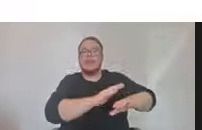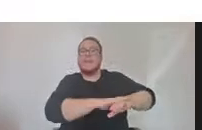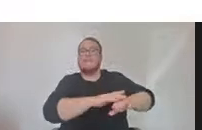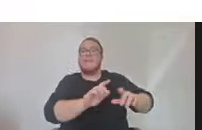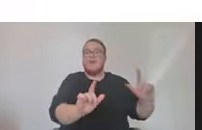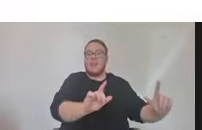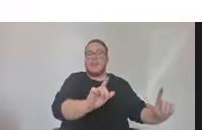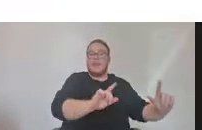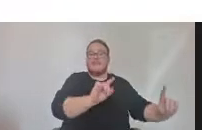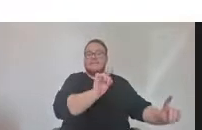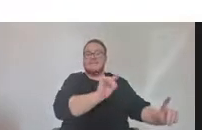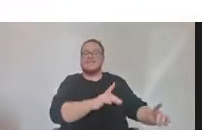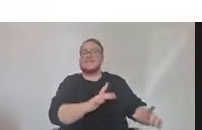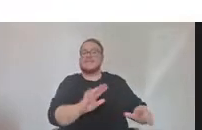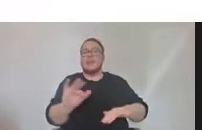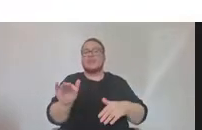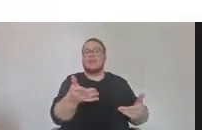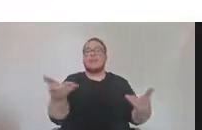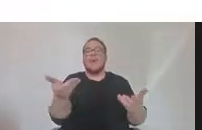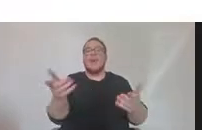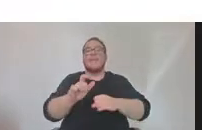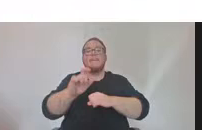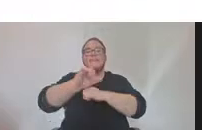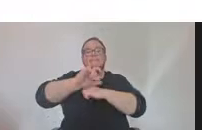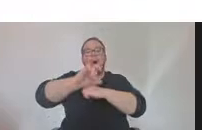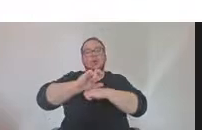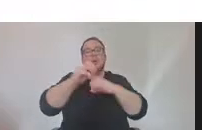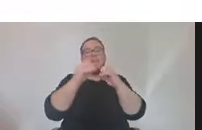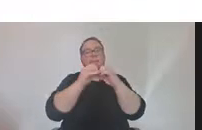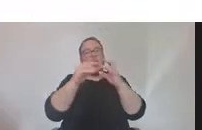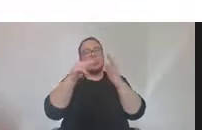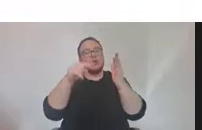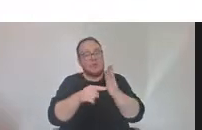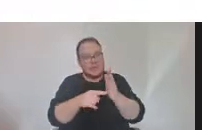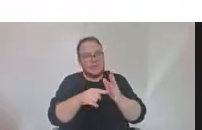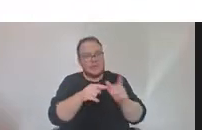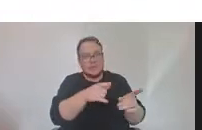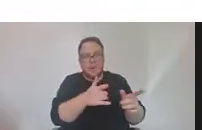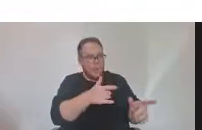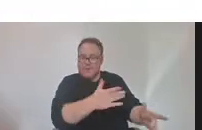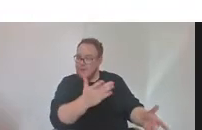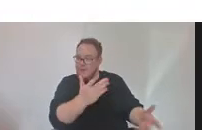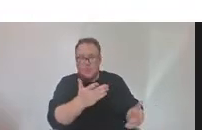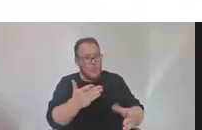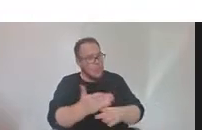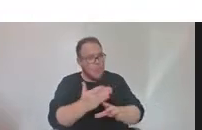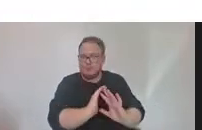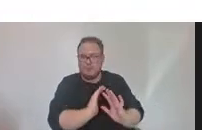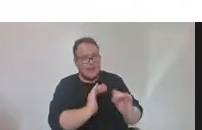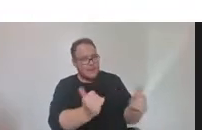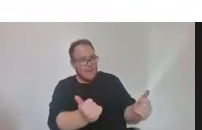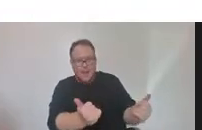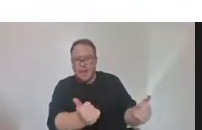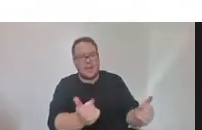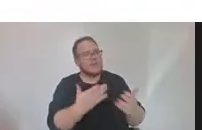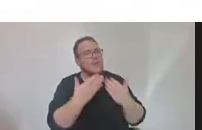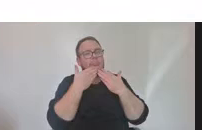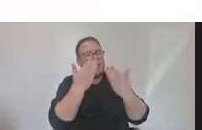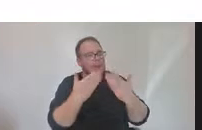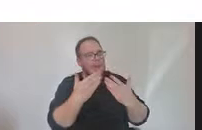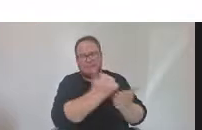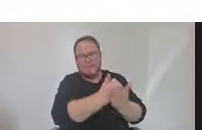service they had at the mosque in Burton. So the methodology was really successful, and the team have been absolutely brilliant. Really, really happy